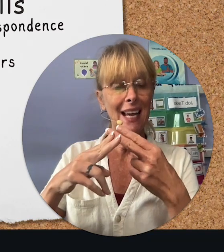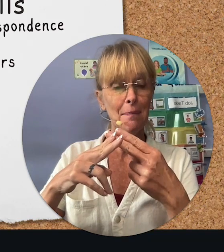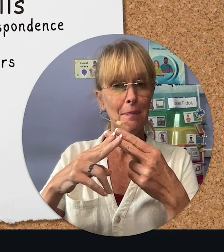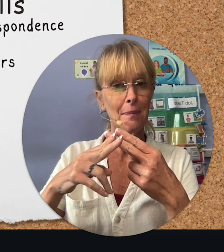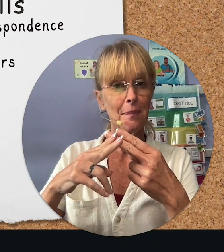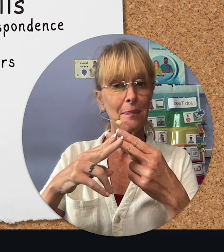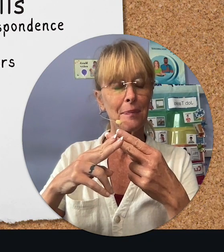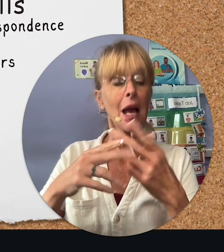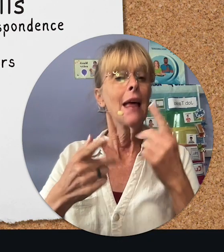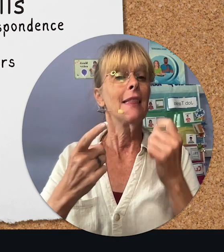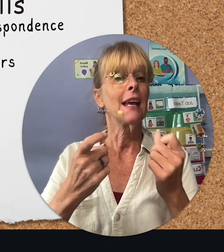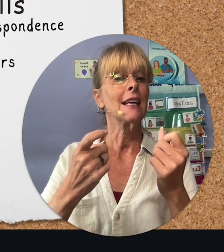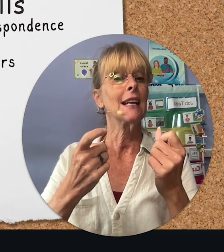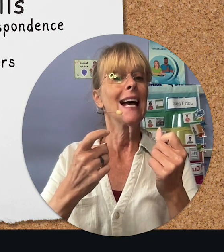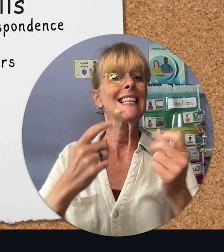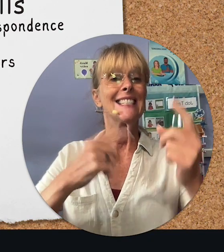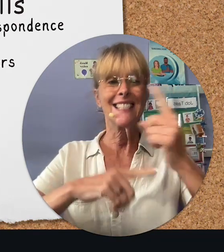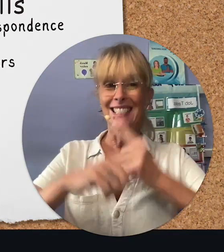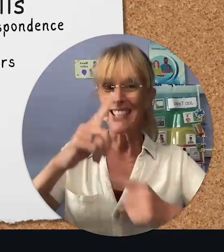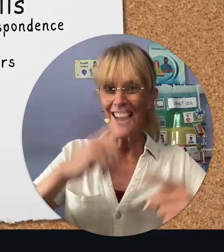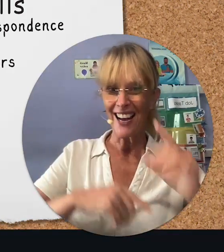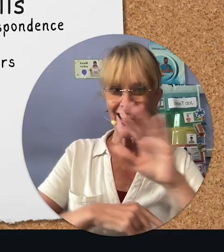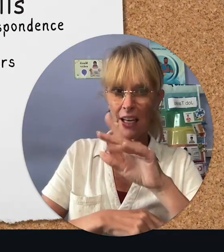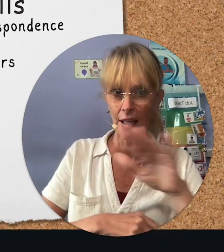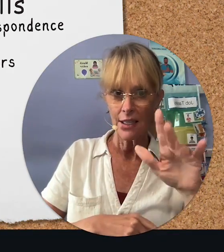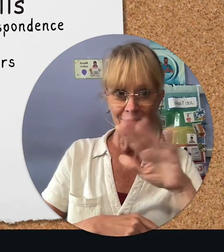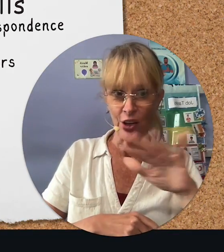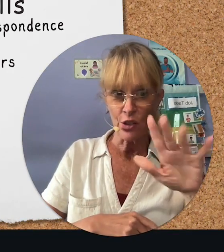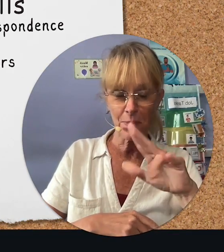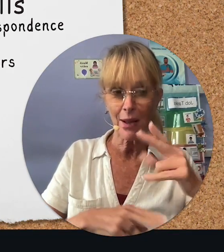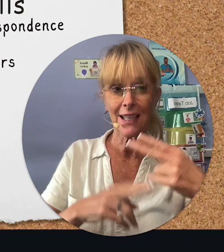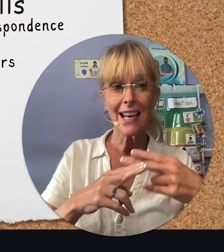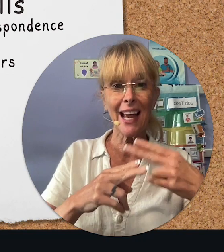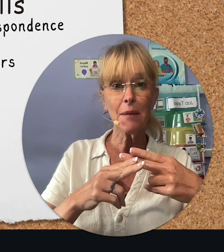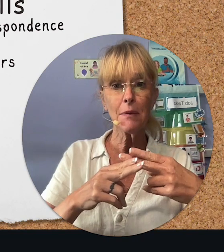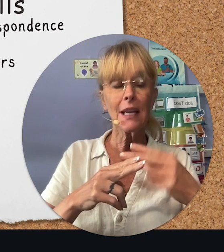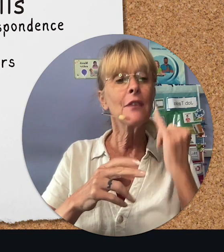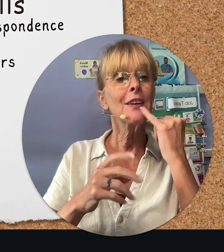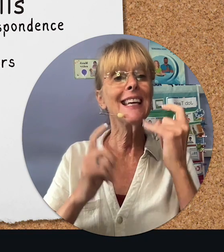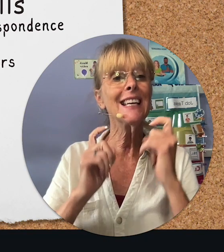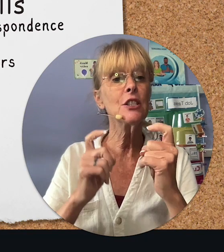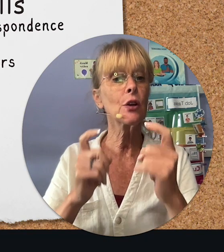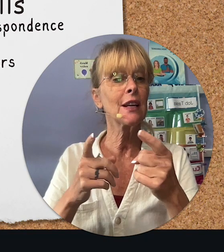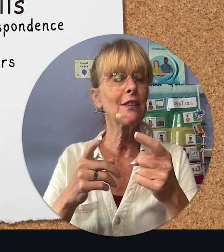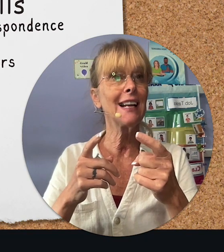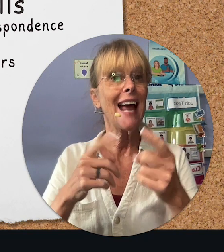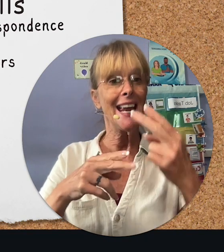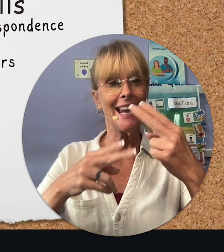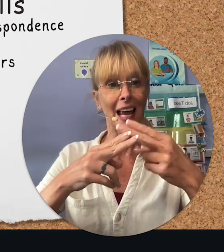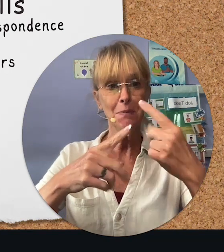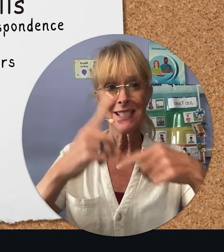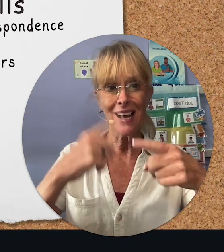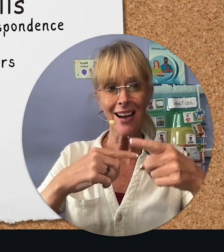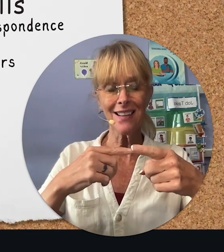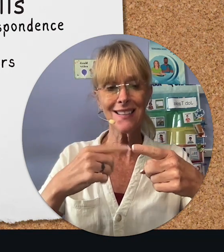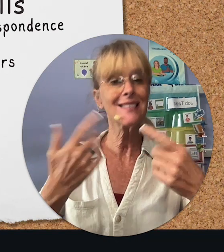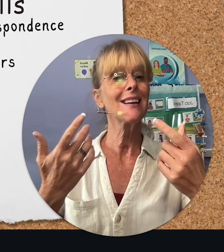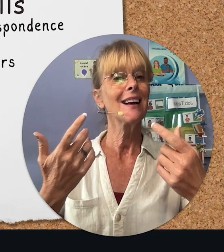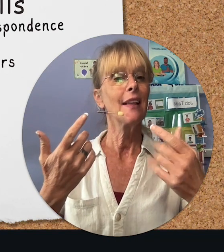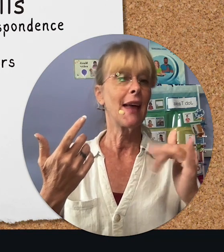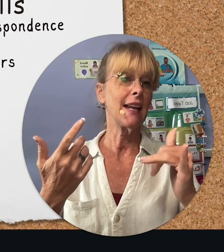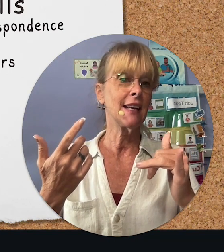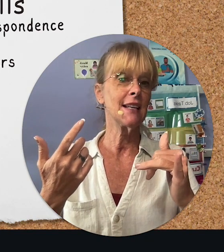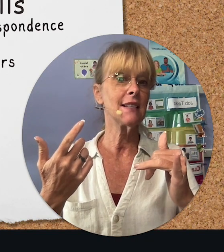the name. They can sign, fingerspell the name. If kids are giving name